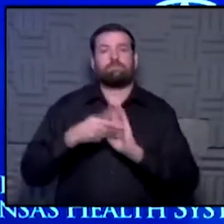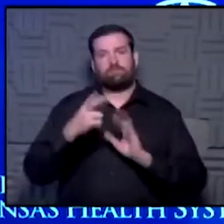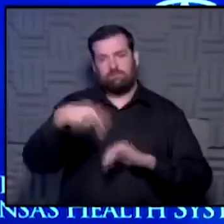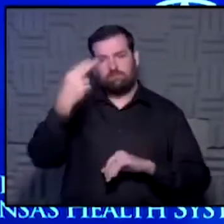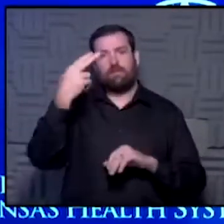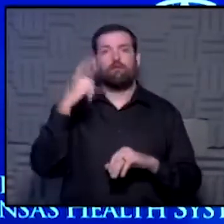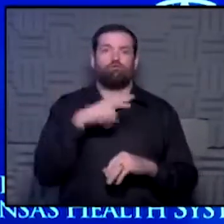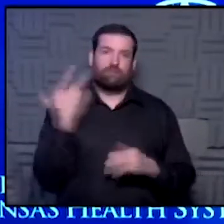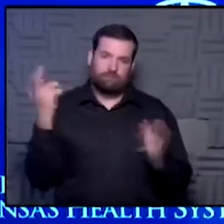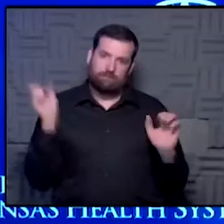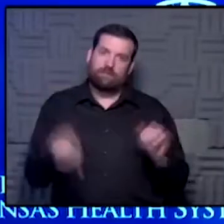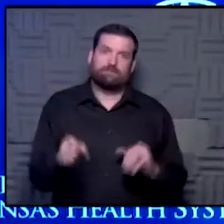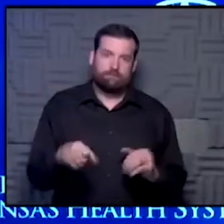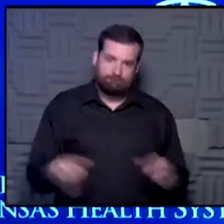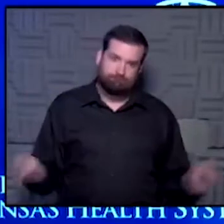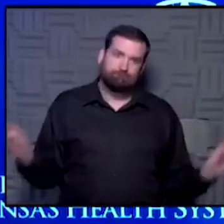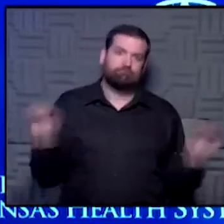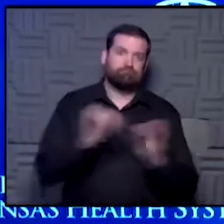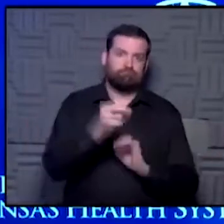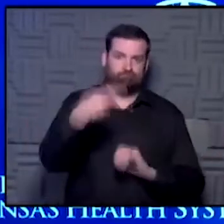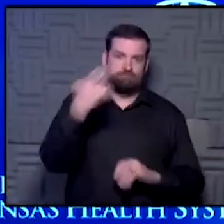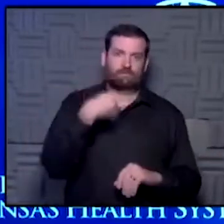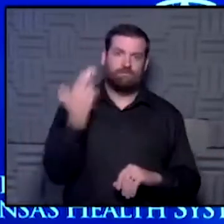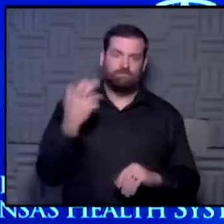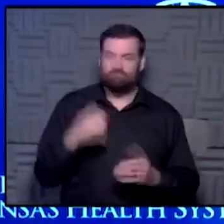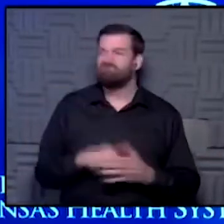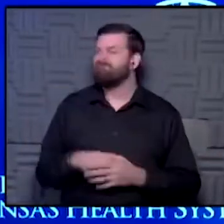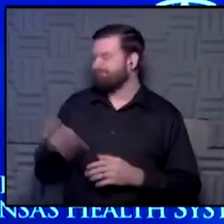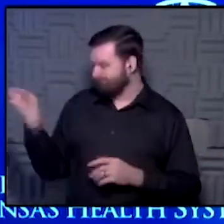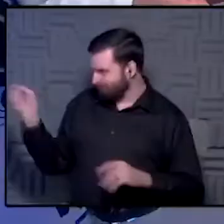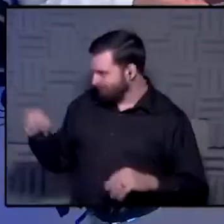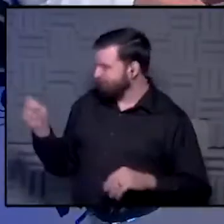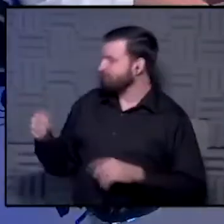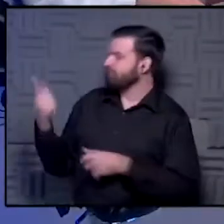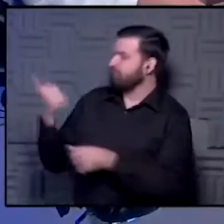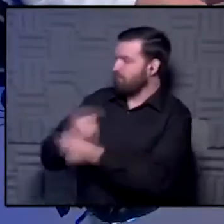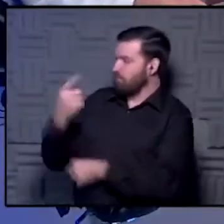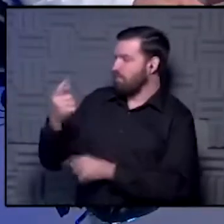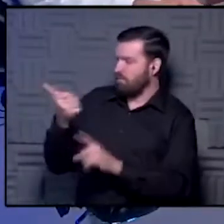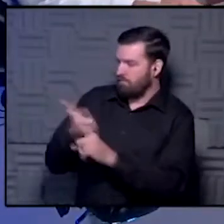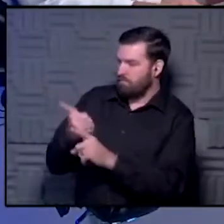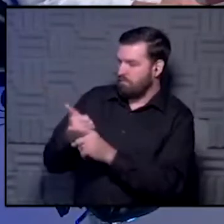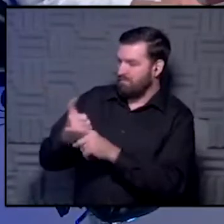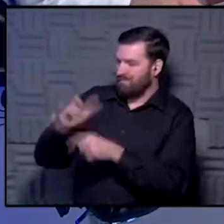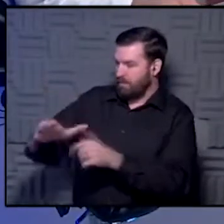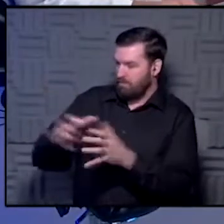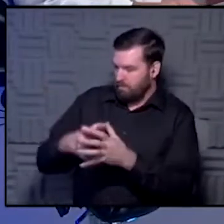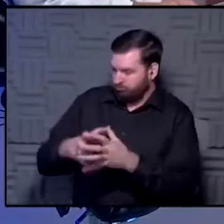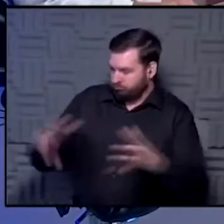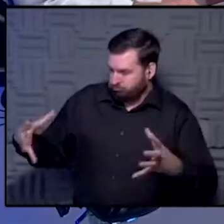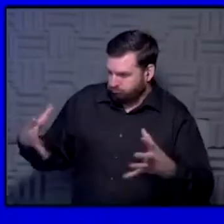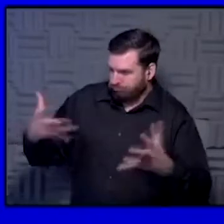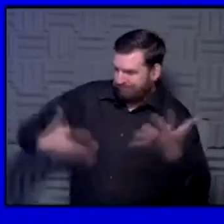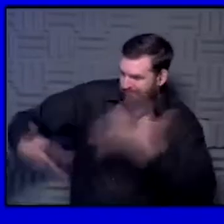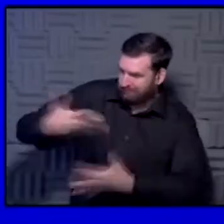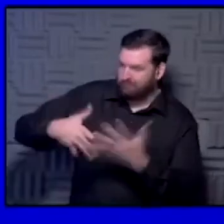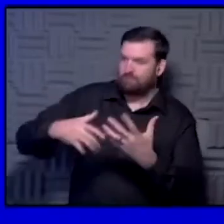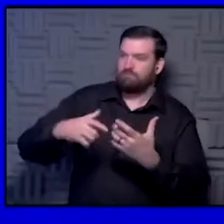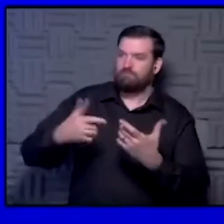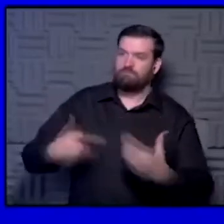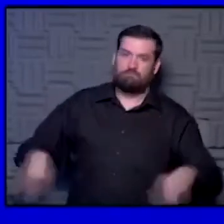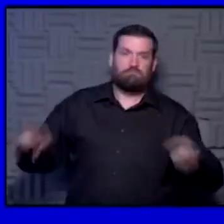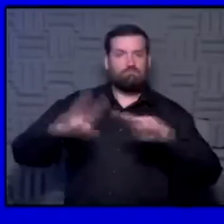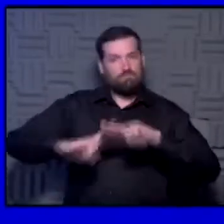And I think that's the challenge, is that's exactly what's going to happen. Because everybody else's bubble is increasing. So if if it's